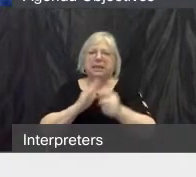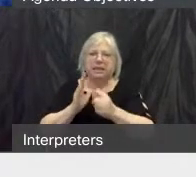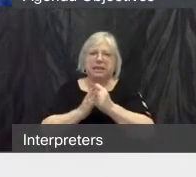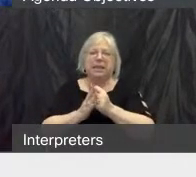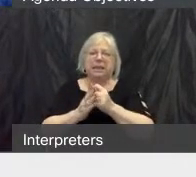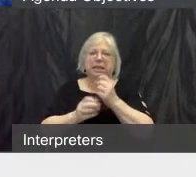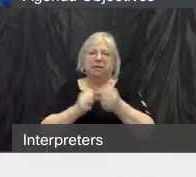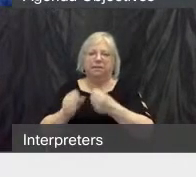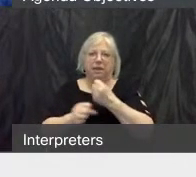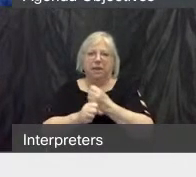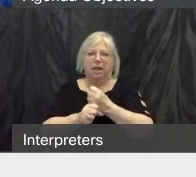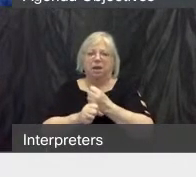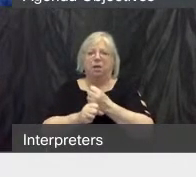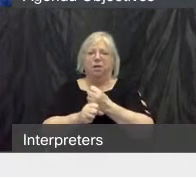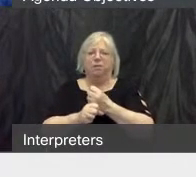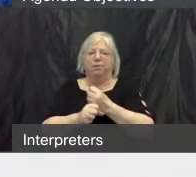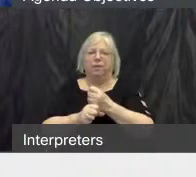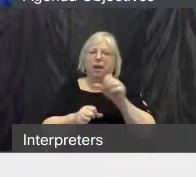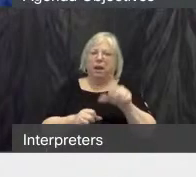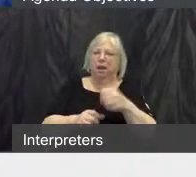intentionally.